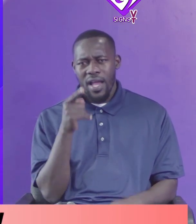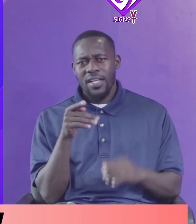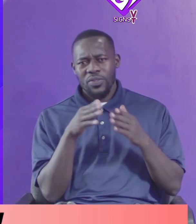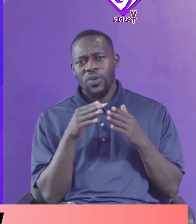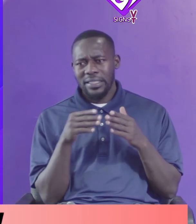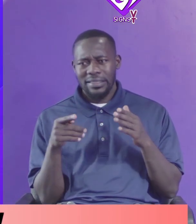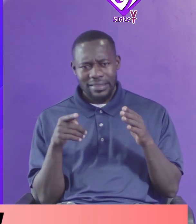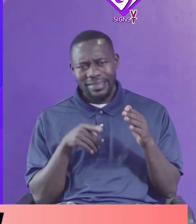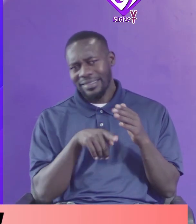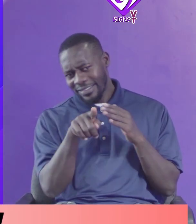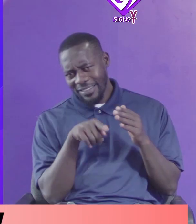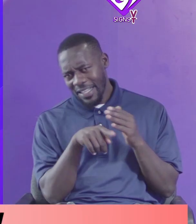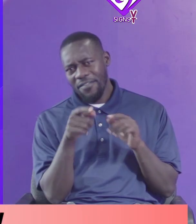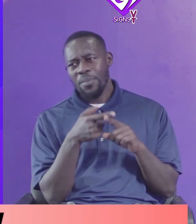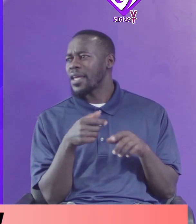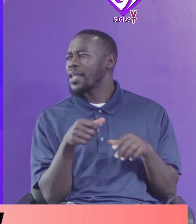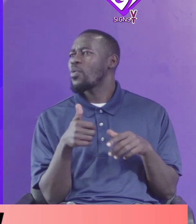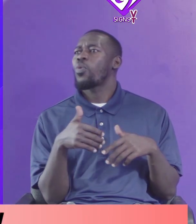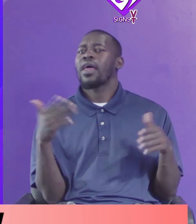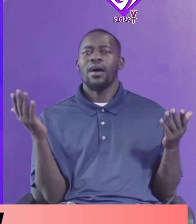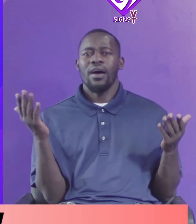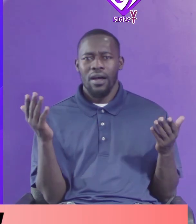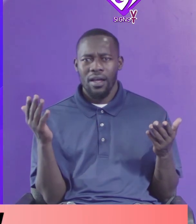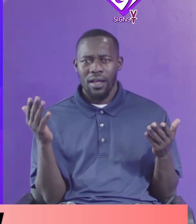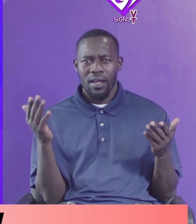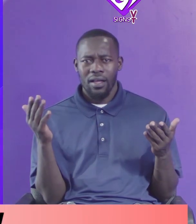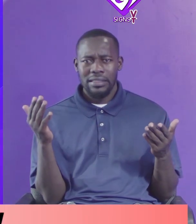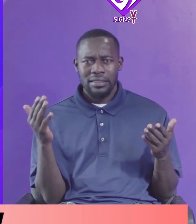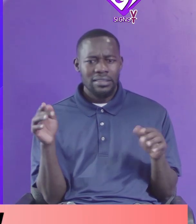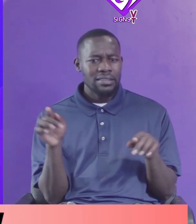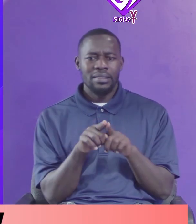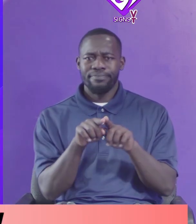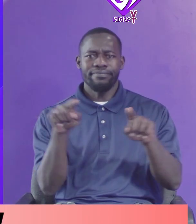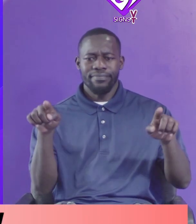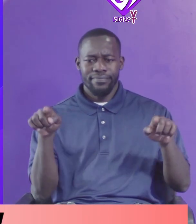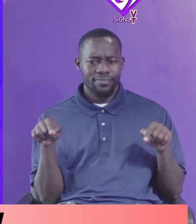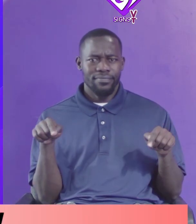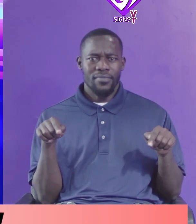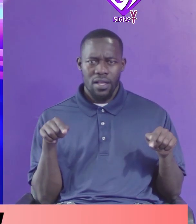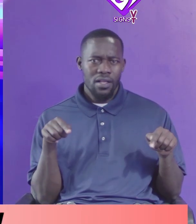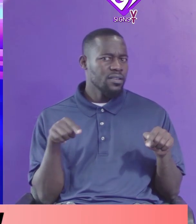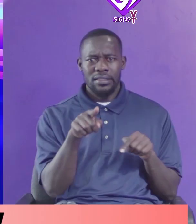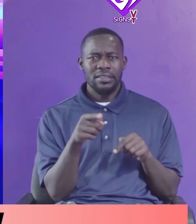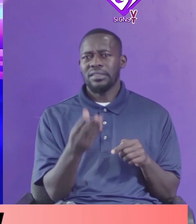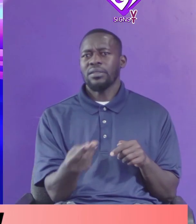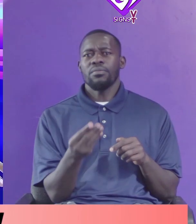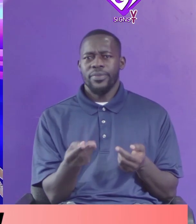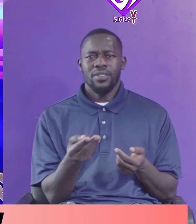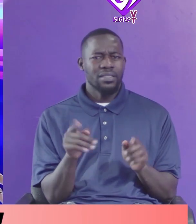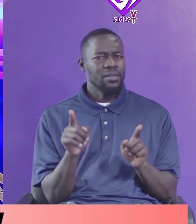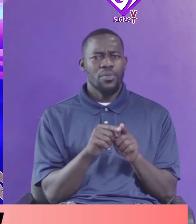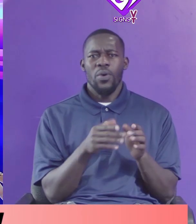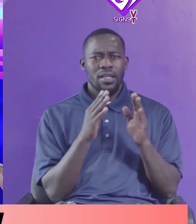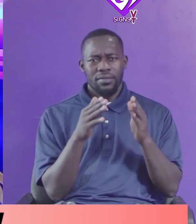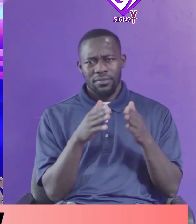you cannot. These guys are scoring corners like penalties. Yeah, Every time there's a corner, you see